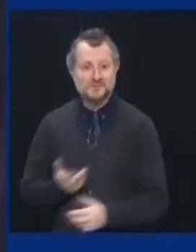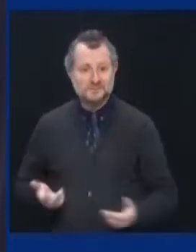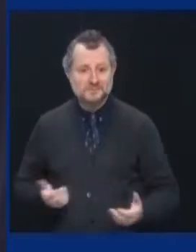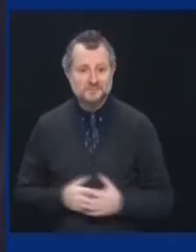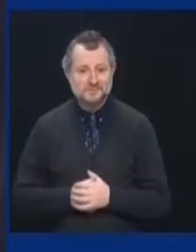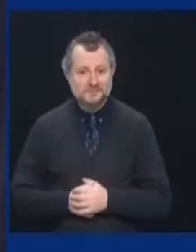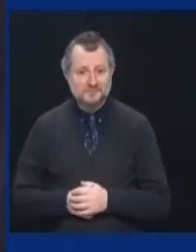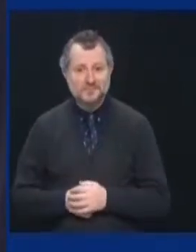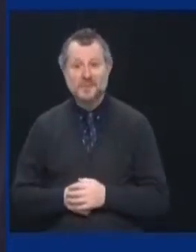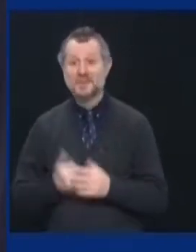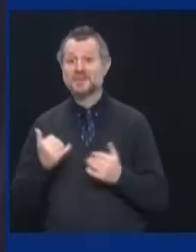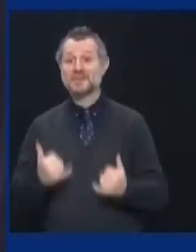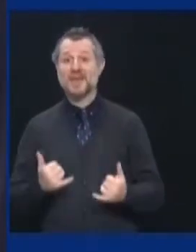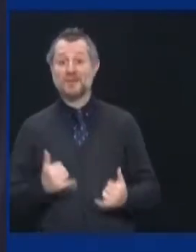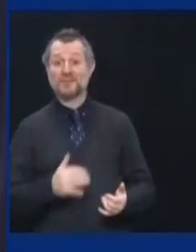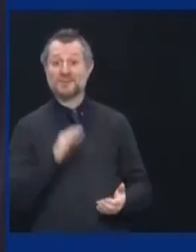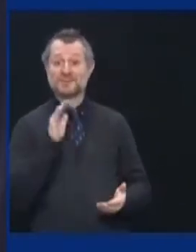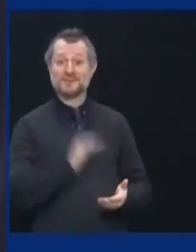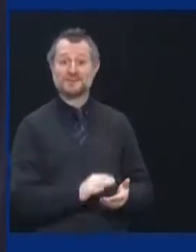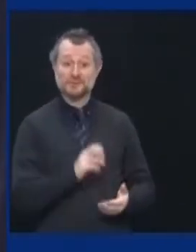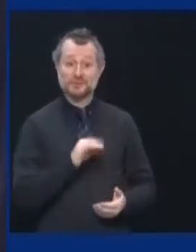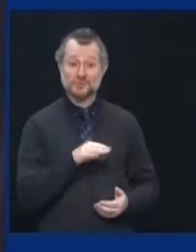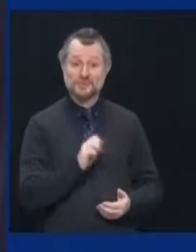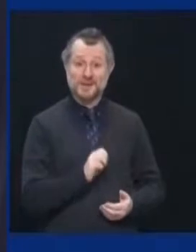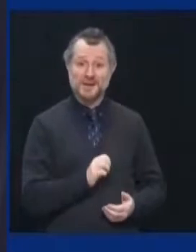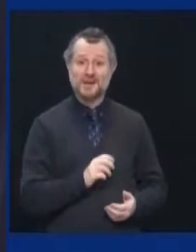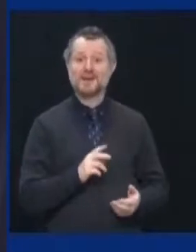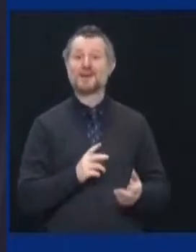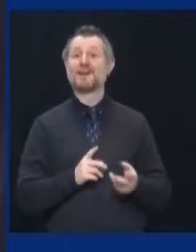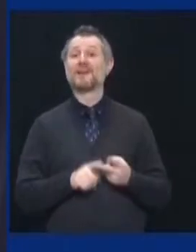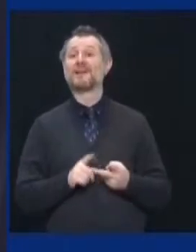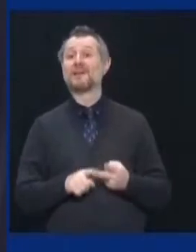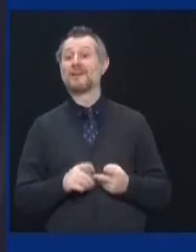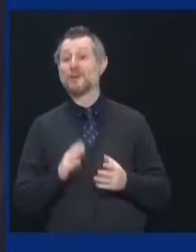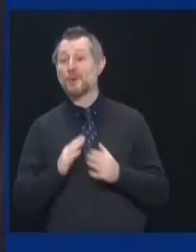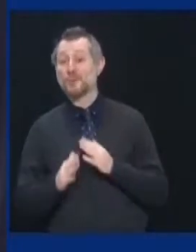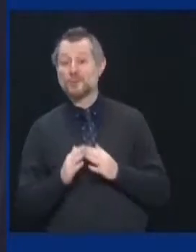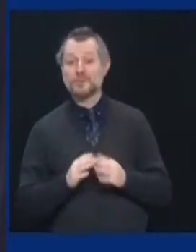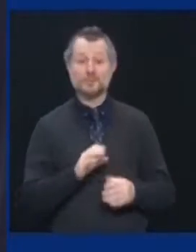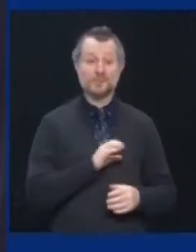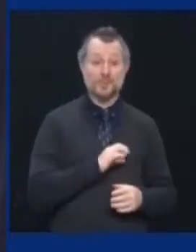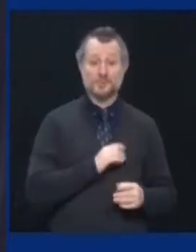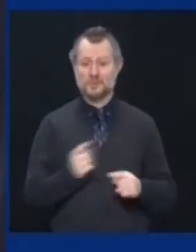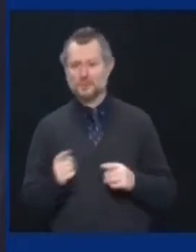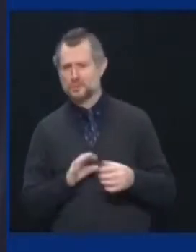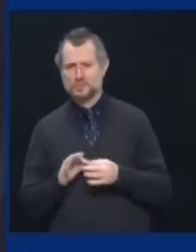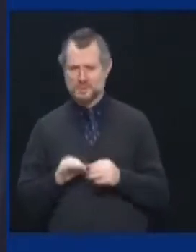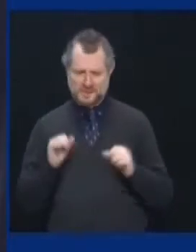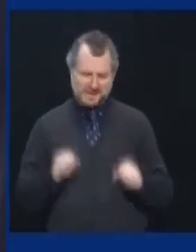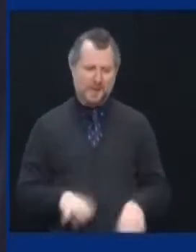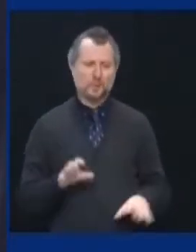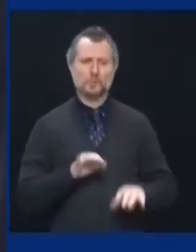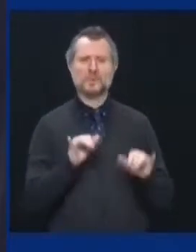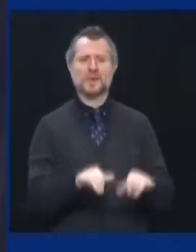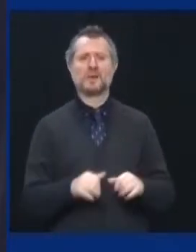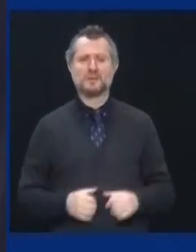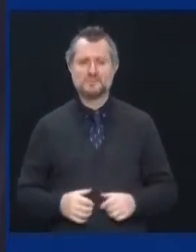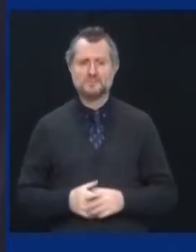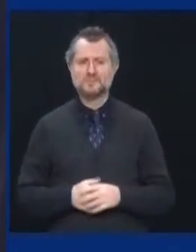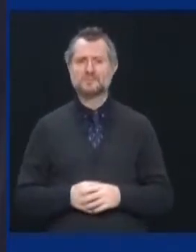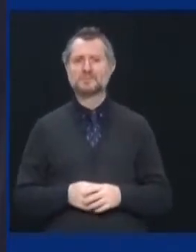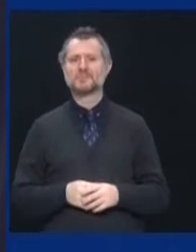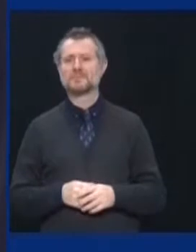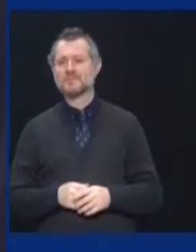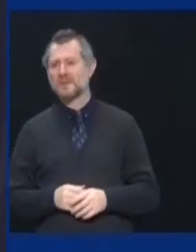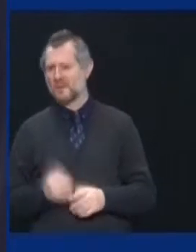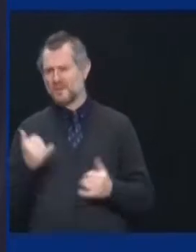Fighting crime, restoring the relationship with the community, that we know how to do. And use this